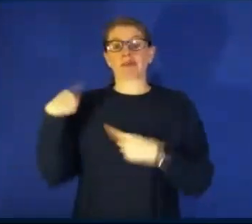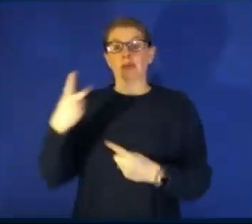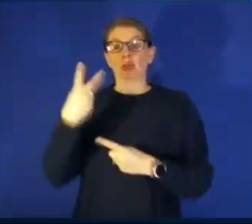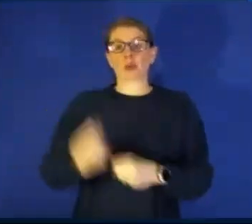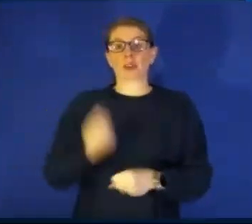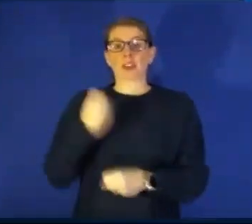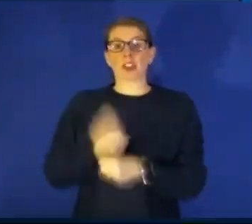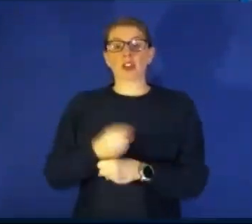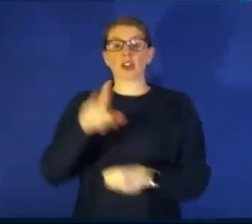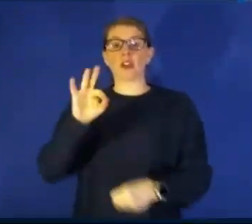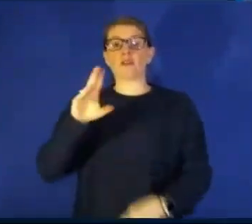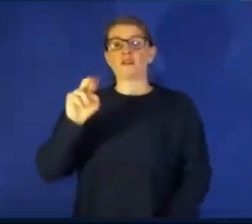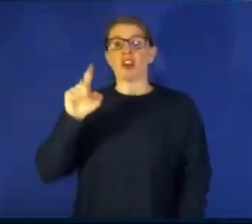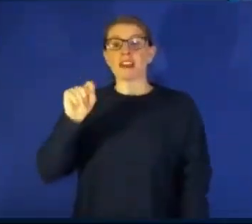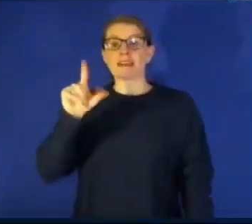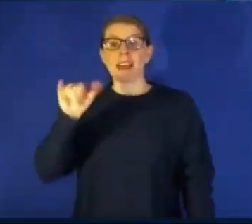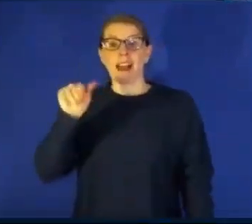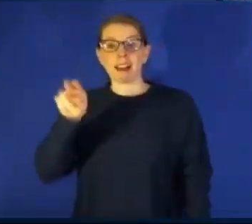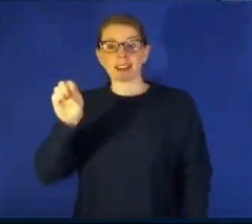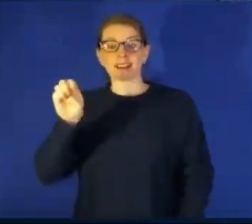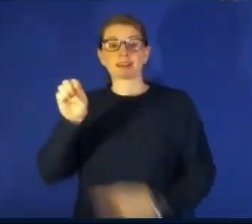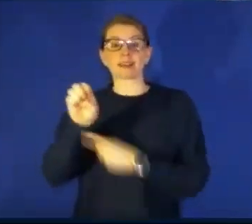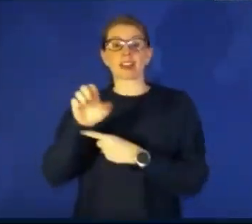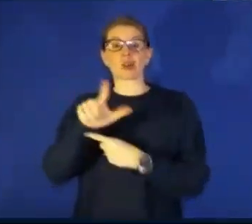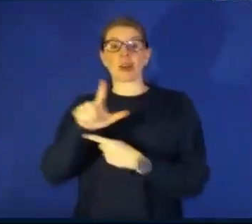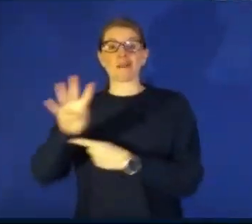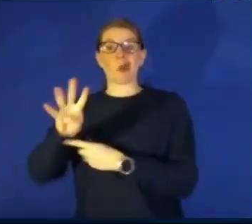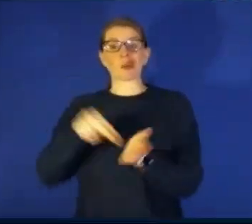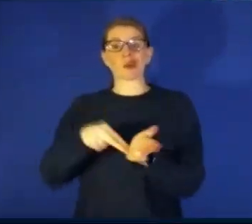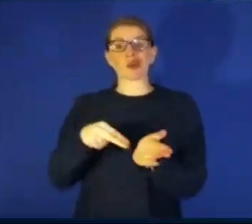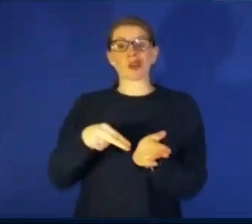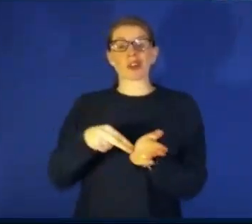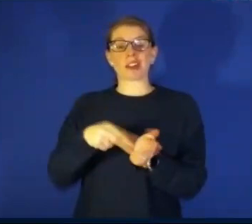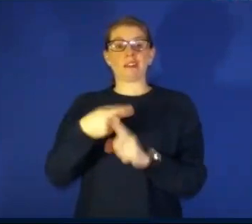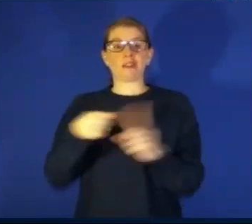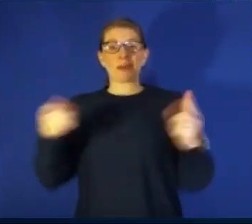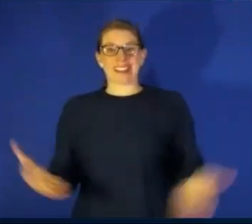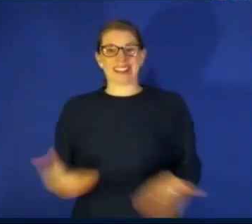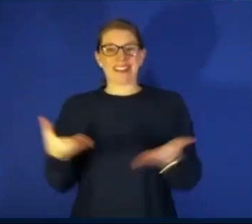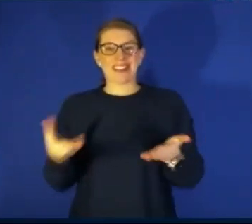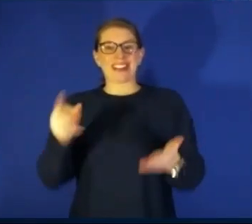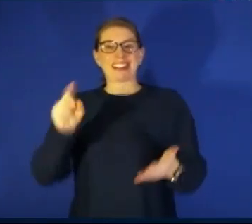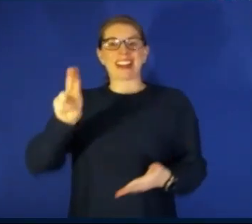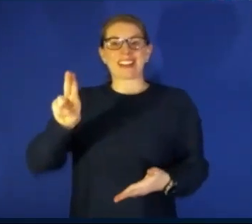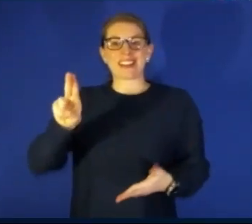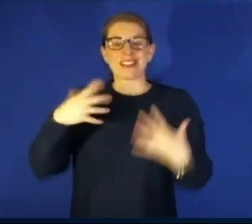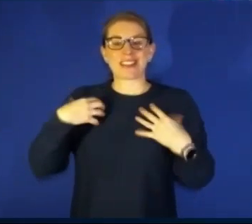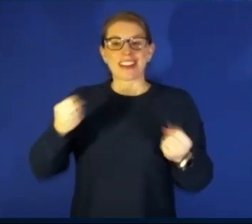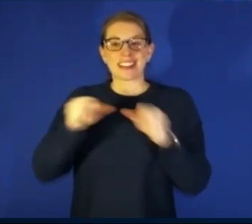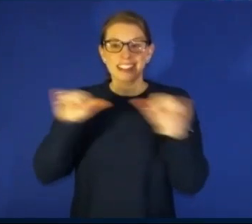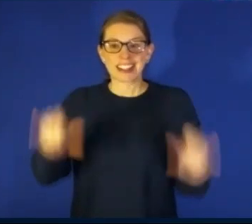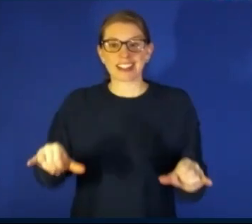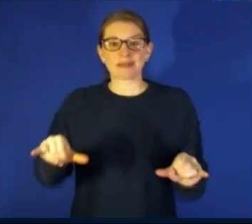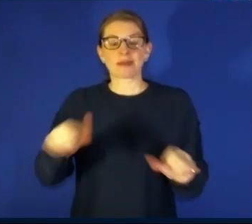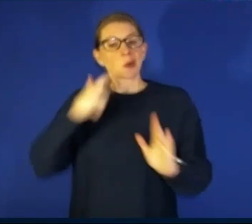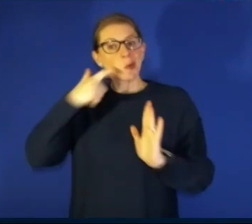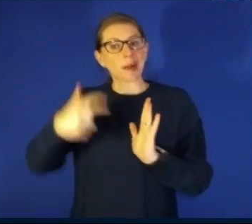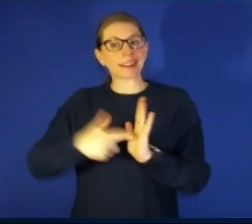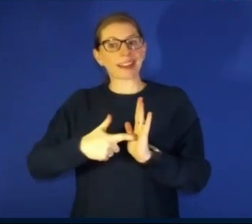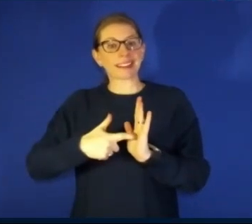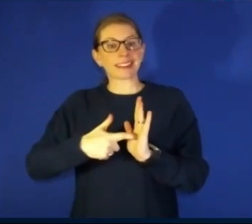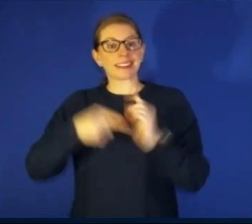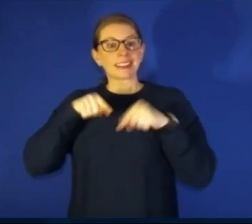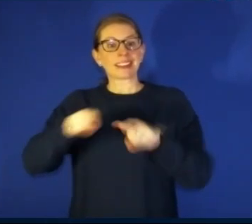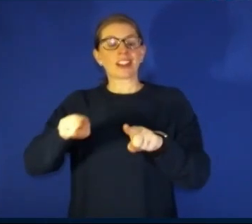during this pandemic. This past weekend, 24 nurses from right here at the University of Kansas Health System were recognized during the